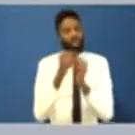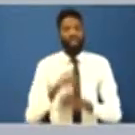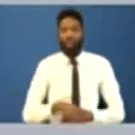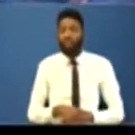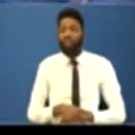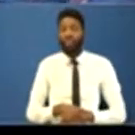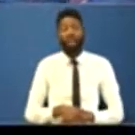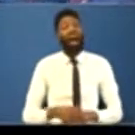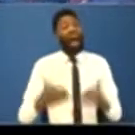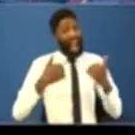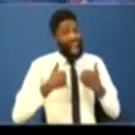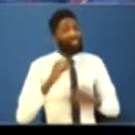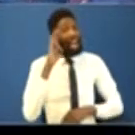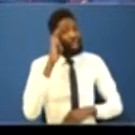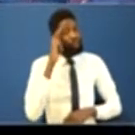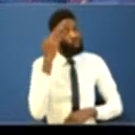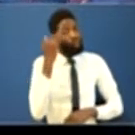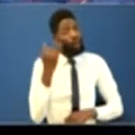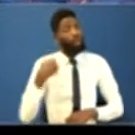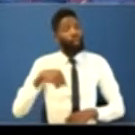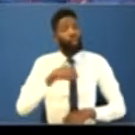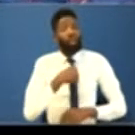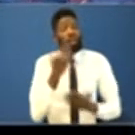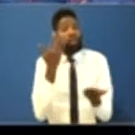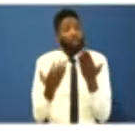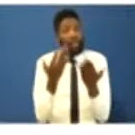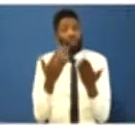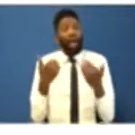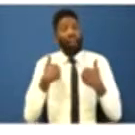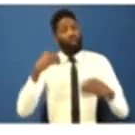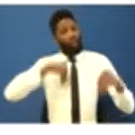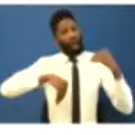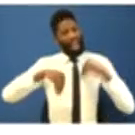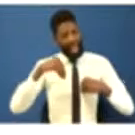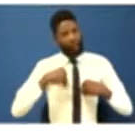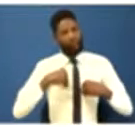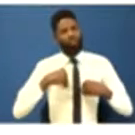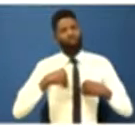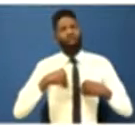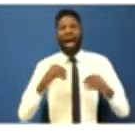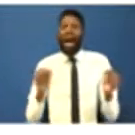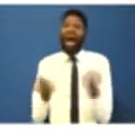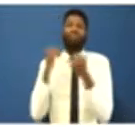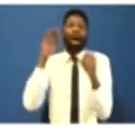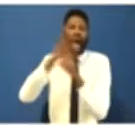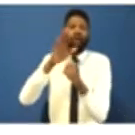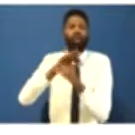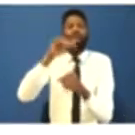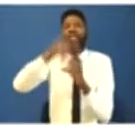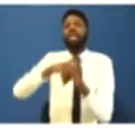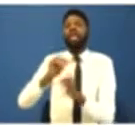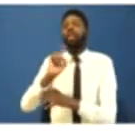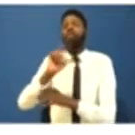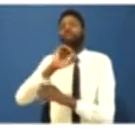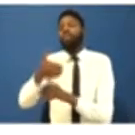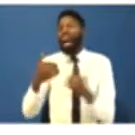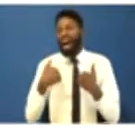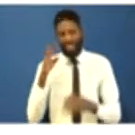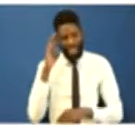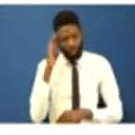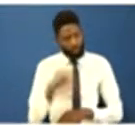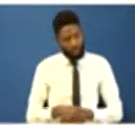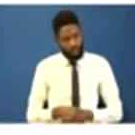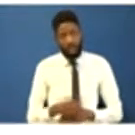absence the reason why we have huge corruption cases at the kenya's capital the absence of